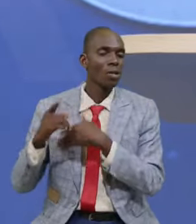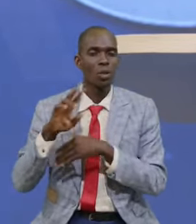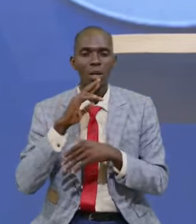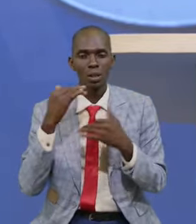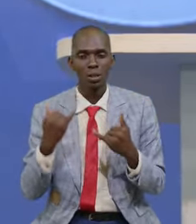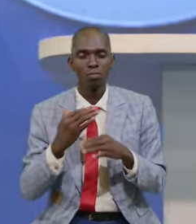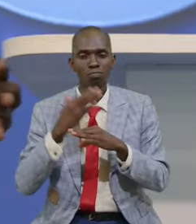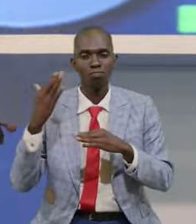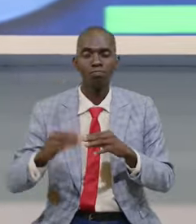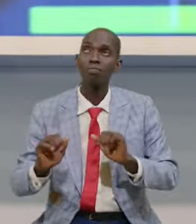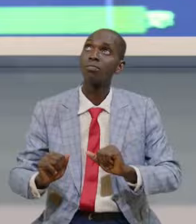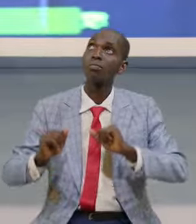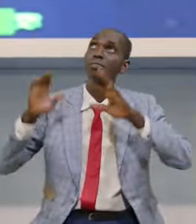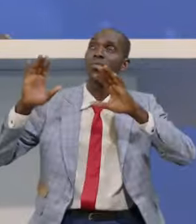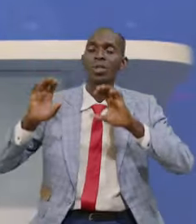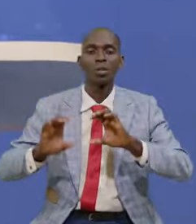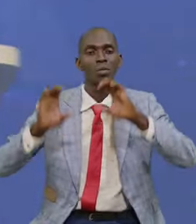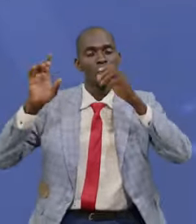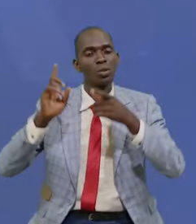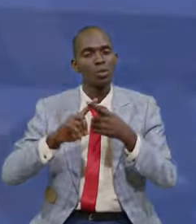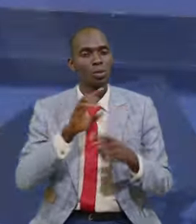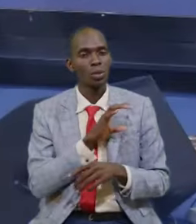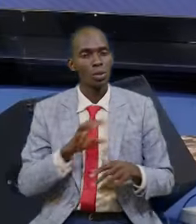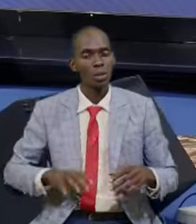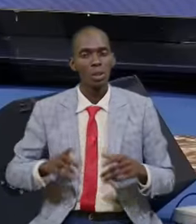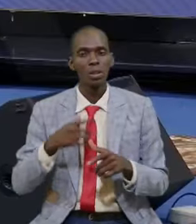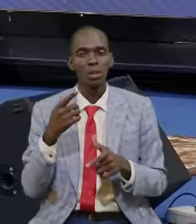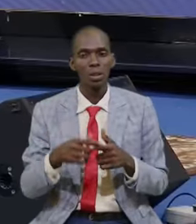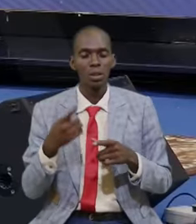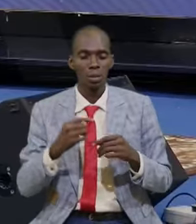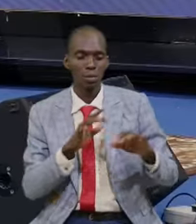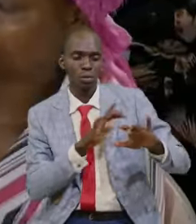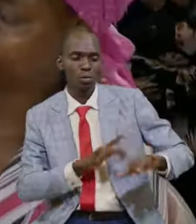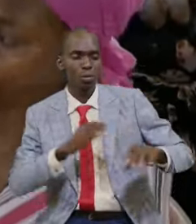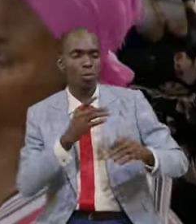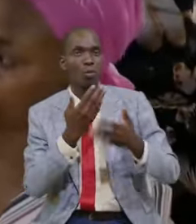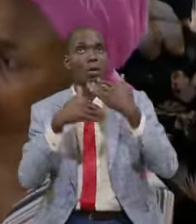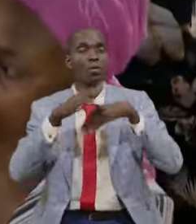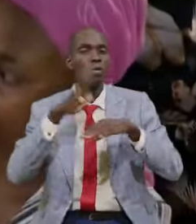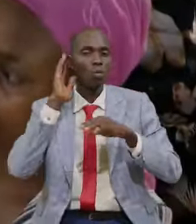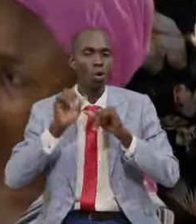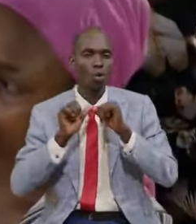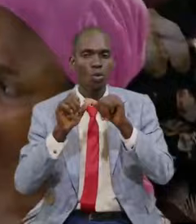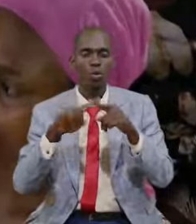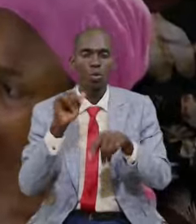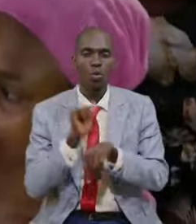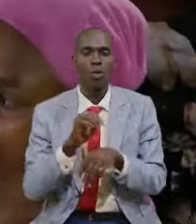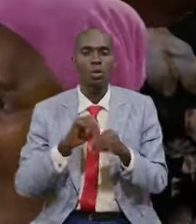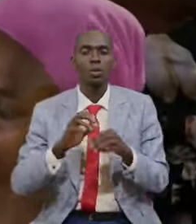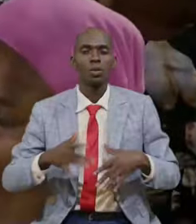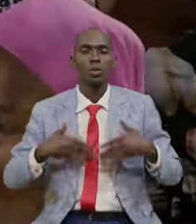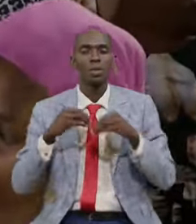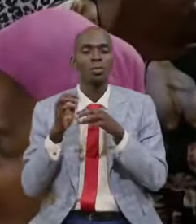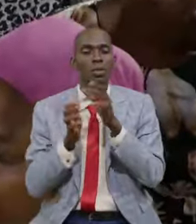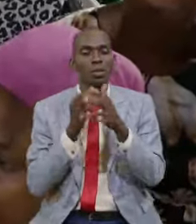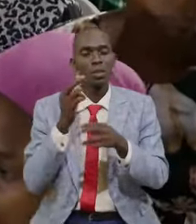Christ, the compassion of heaven will keep on working in your life. And the care of